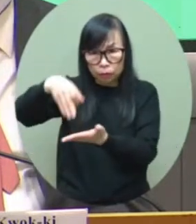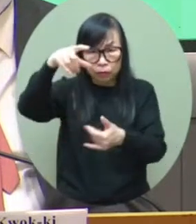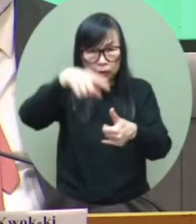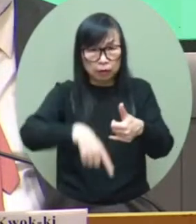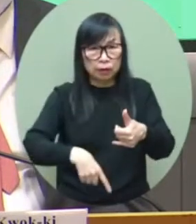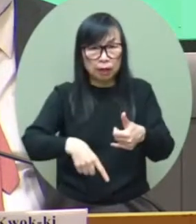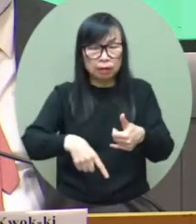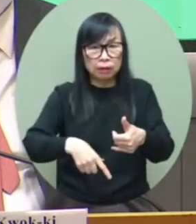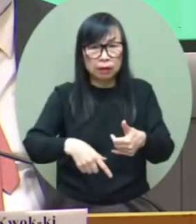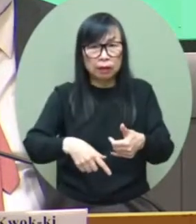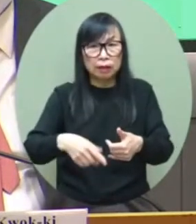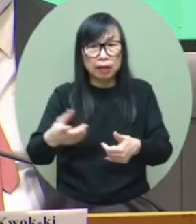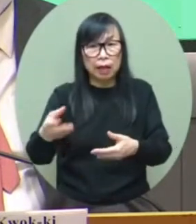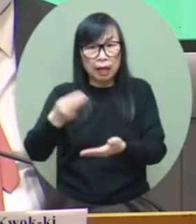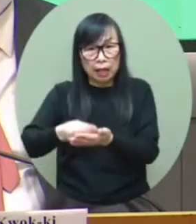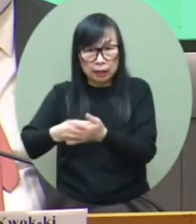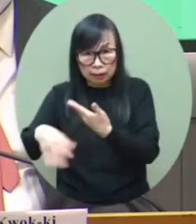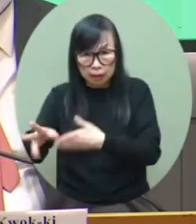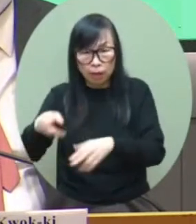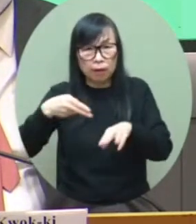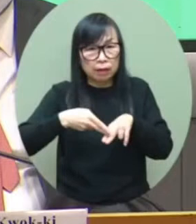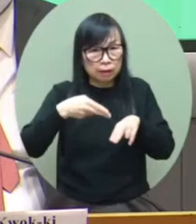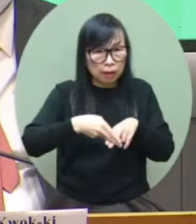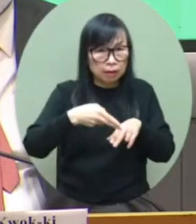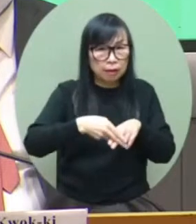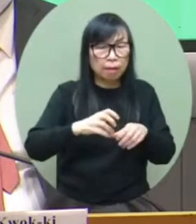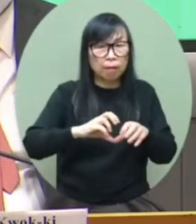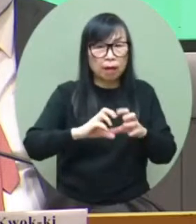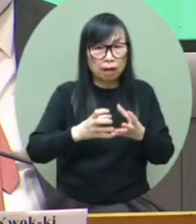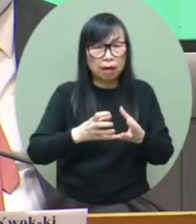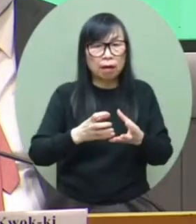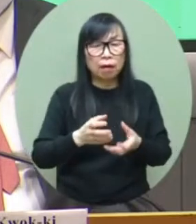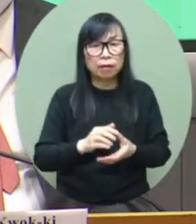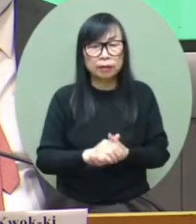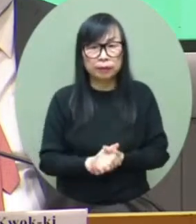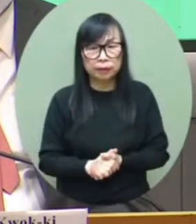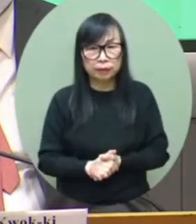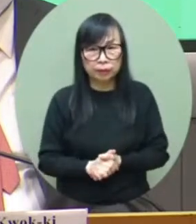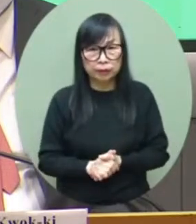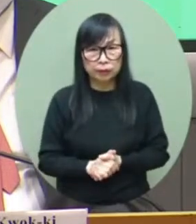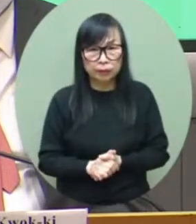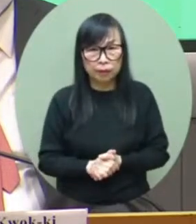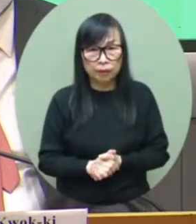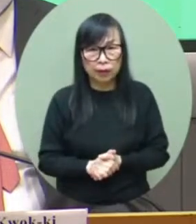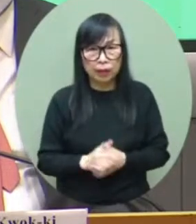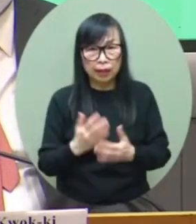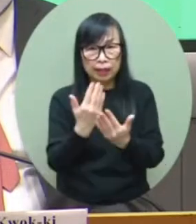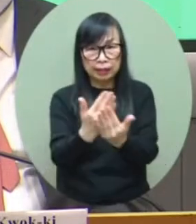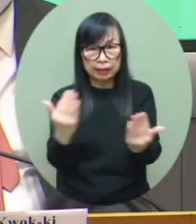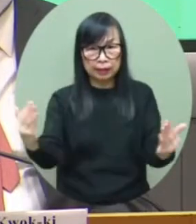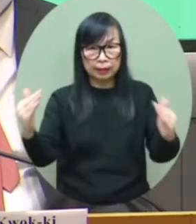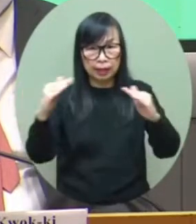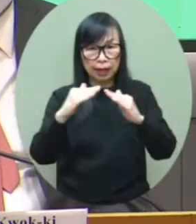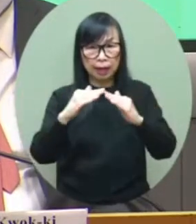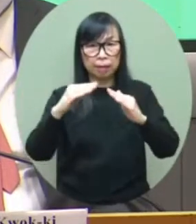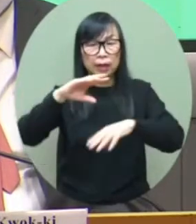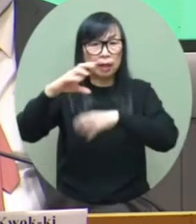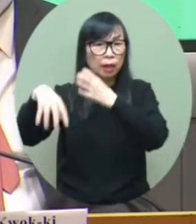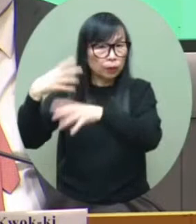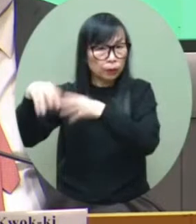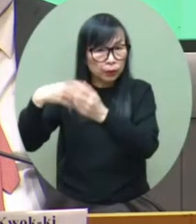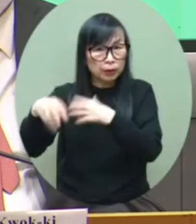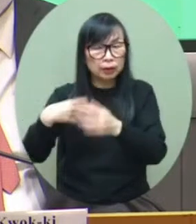opportunities in terms of the retail industry, catering, convention and